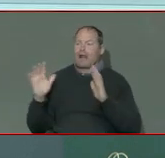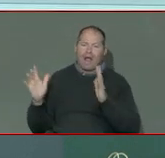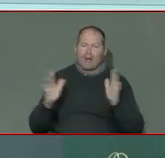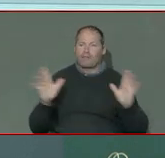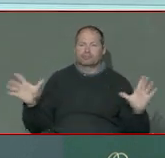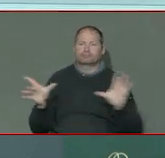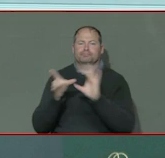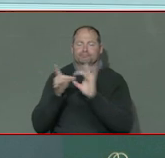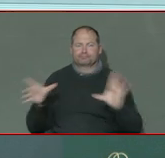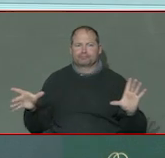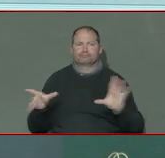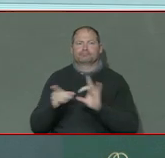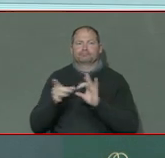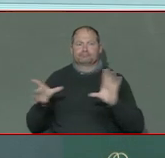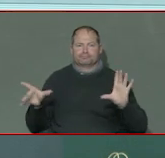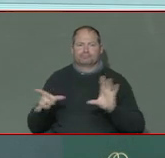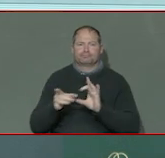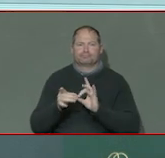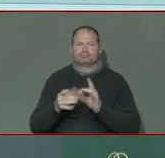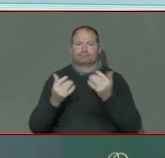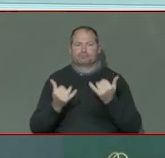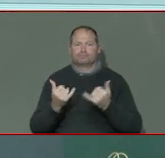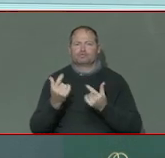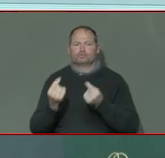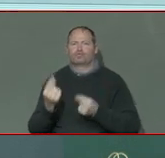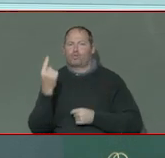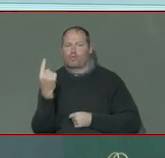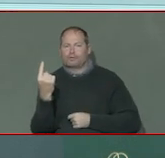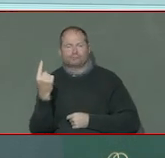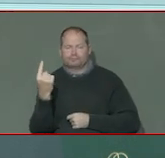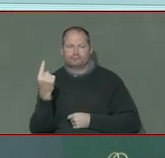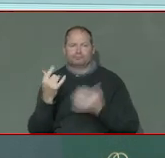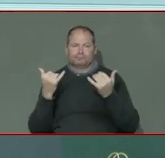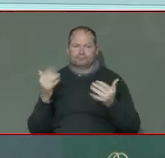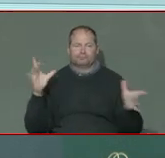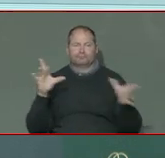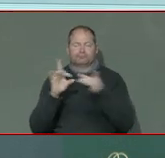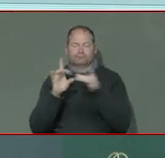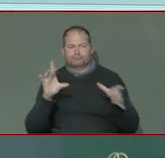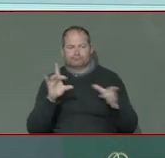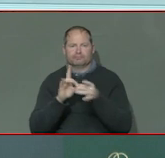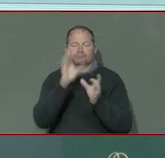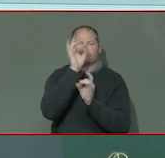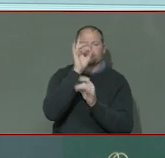together. Don't just do one thing at a time. Make sure that you interlink.